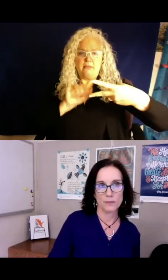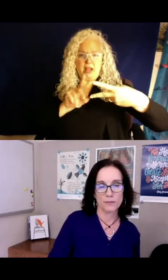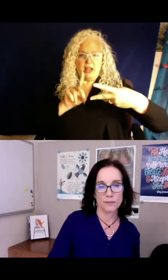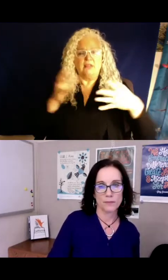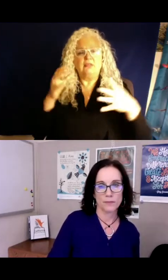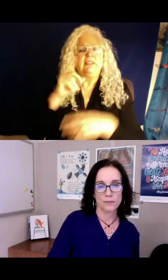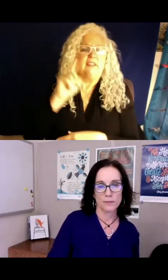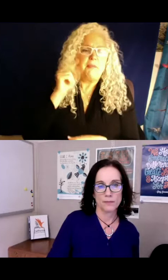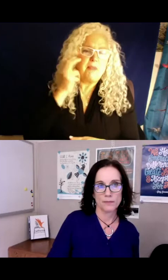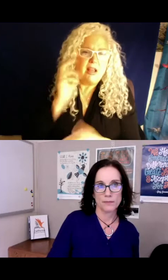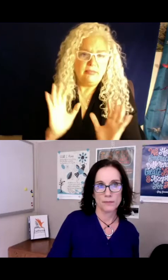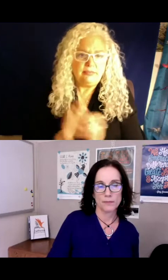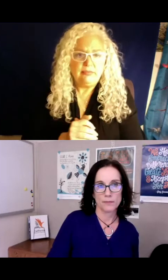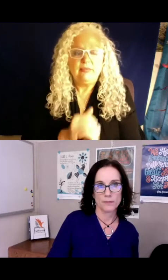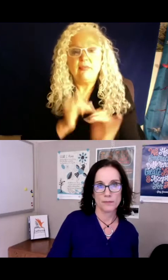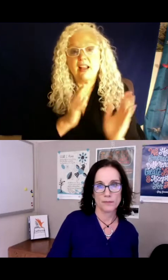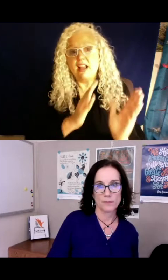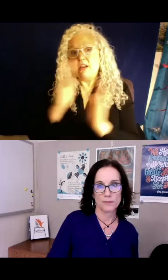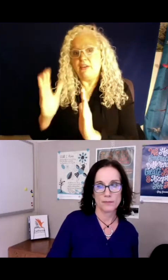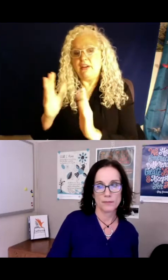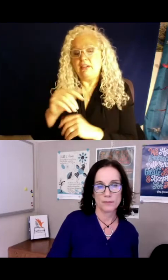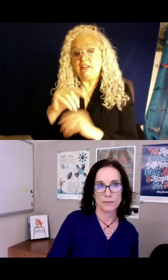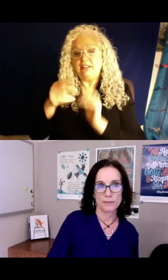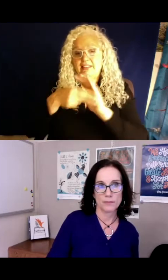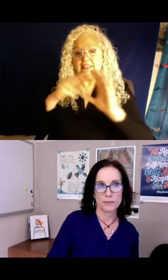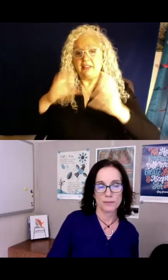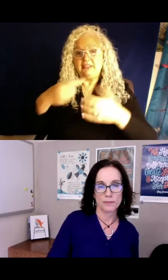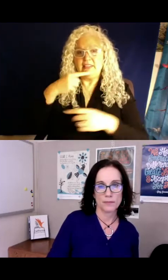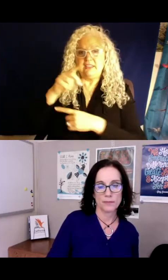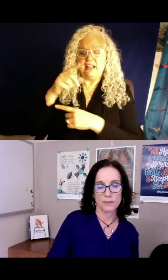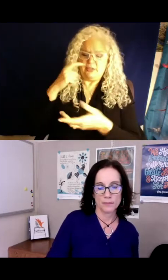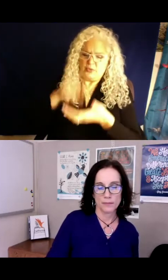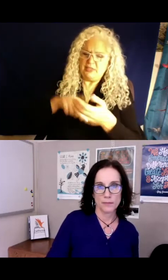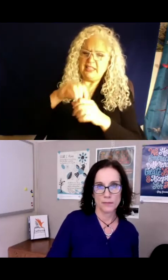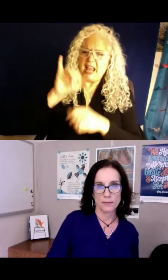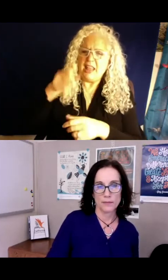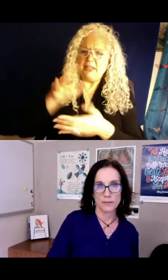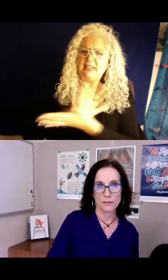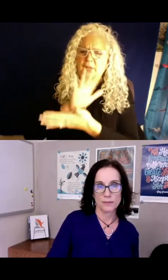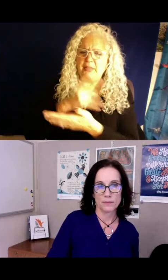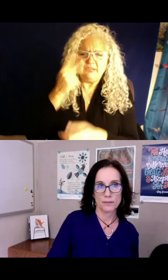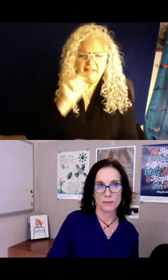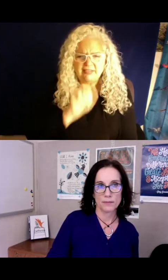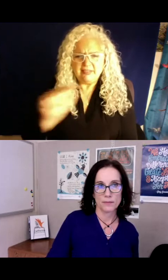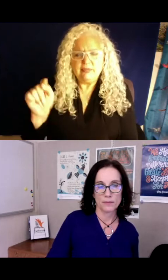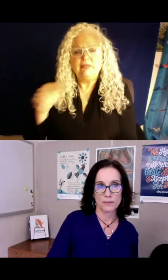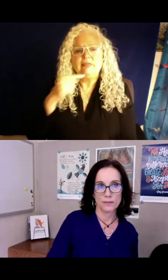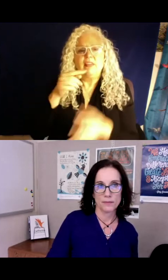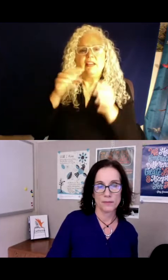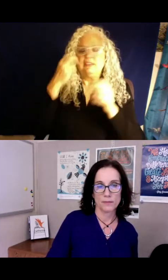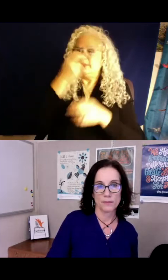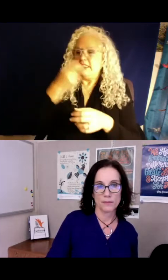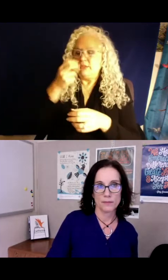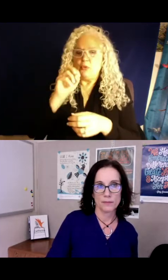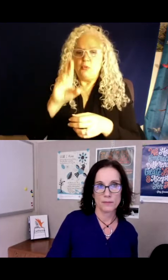fitting text or signs to their sight space, and so on. If you might notice